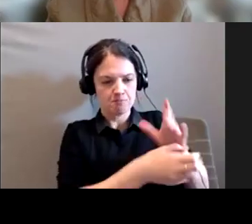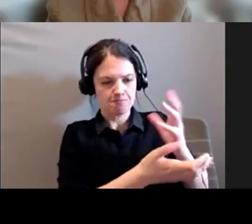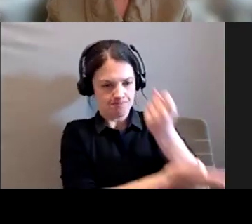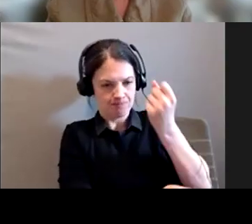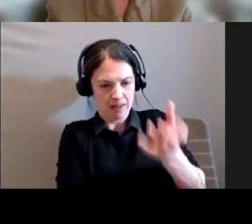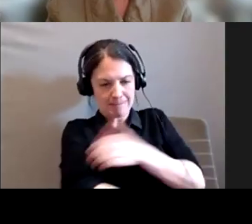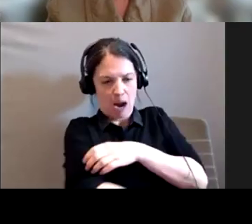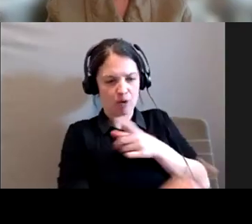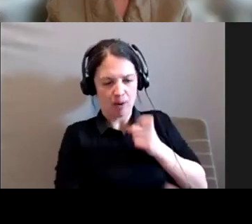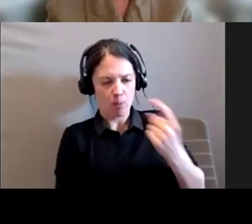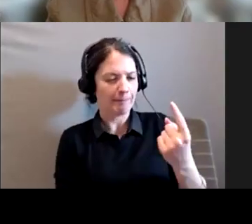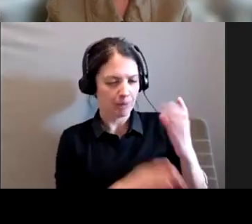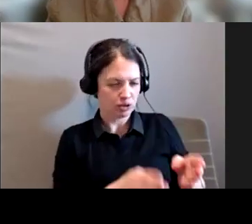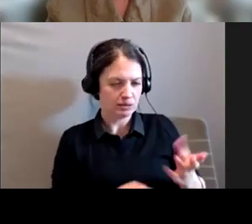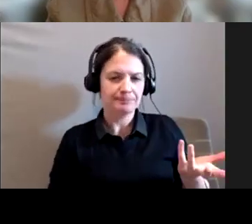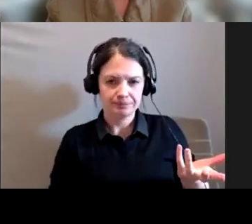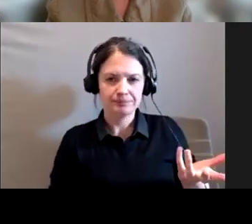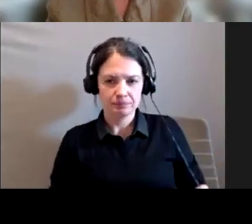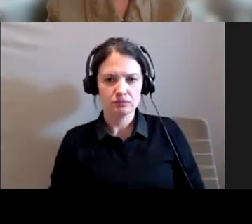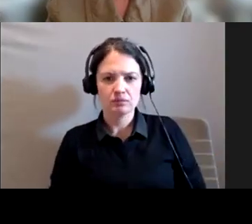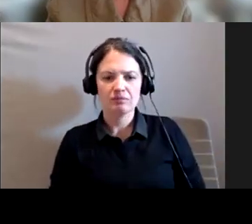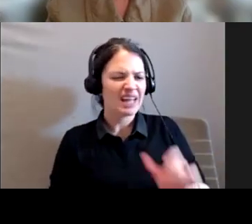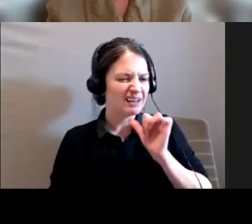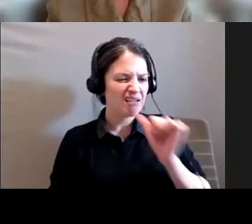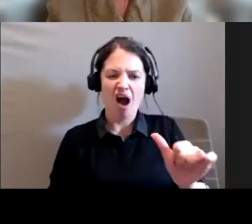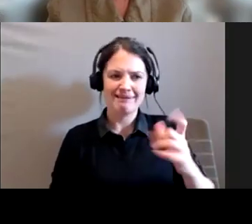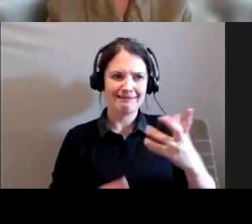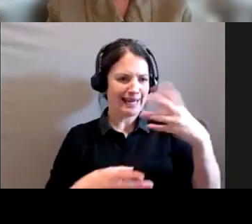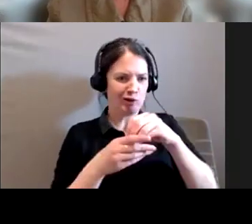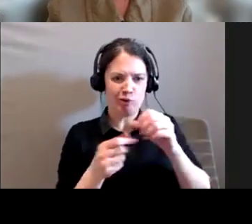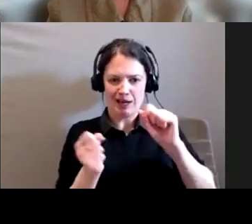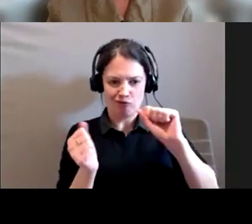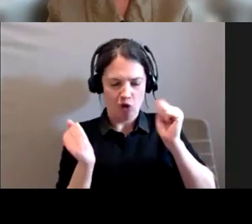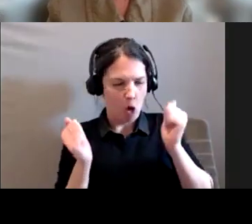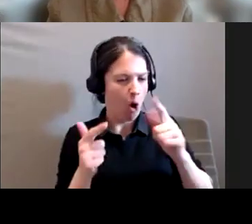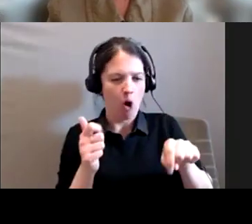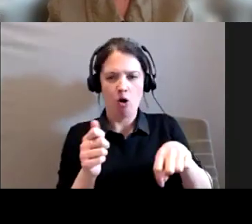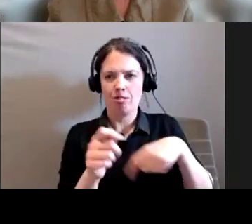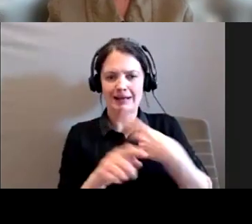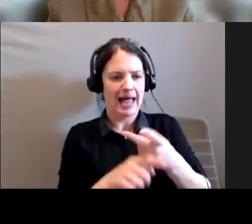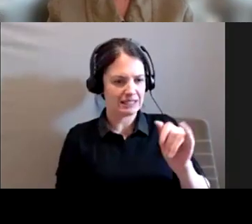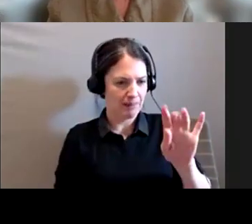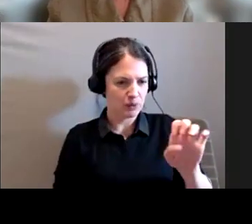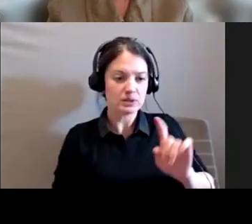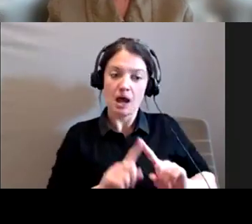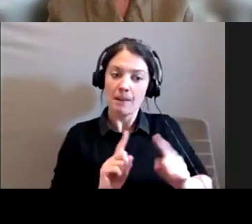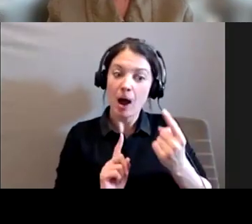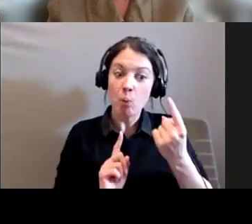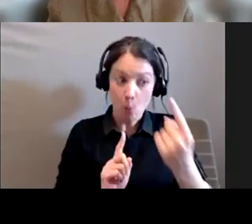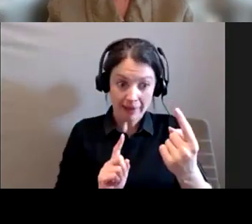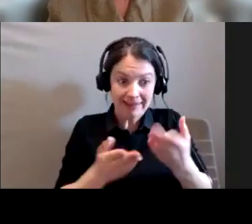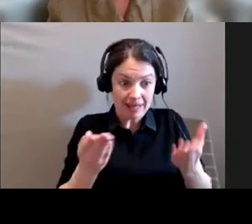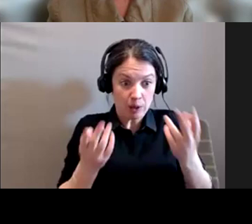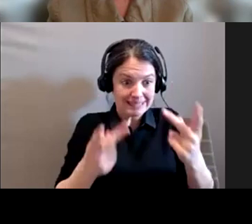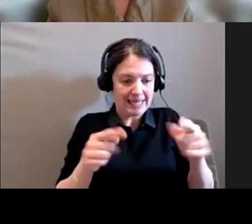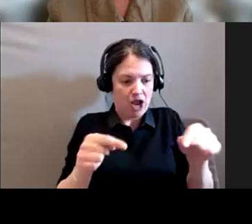of elder mistreatment. It fills a specific gap where harm is the pattern itself, not a